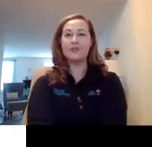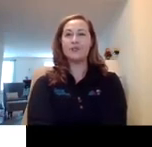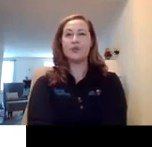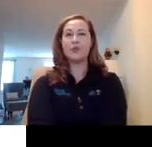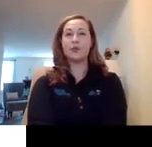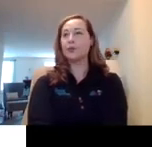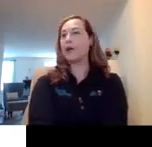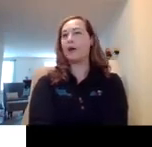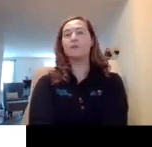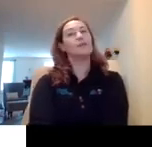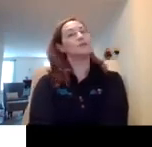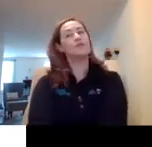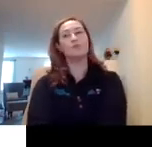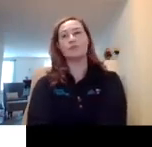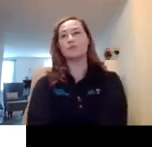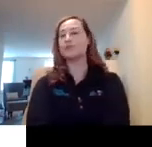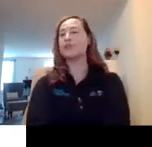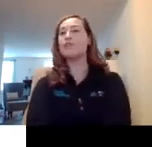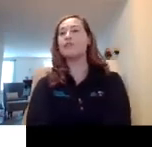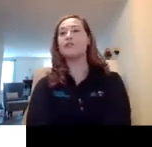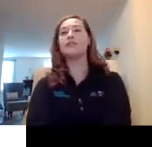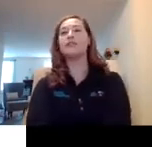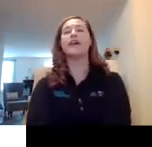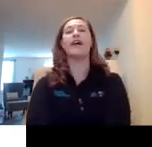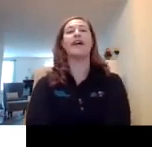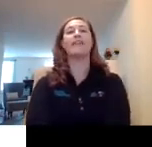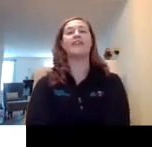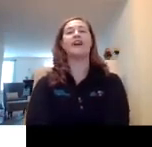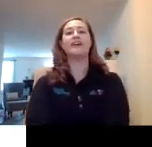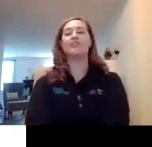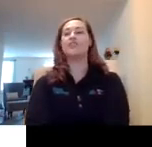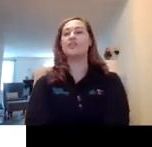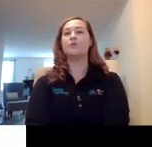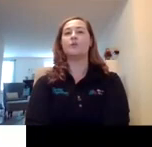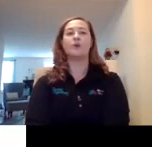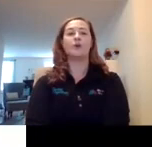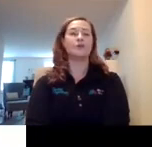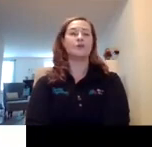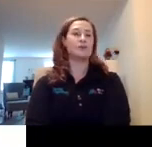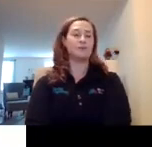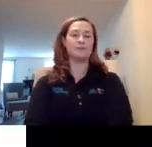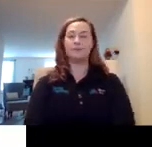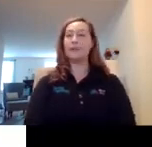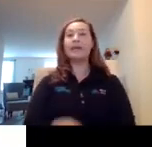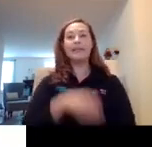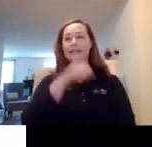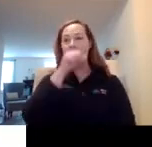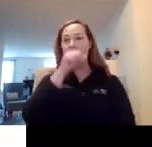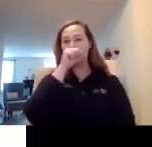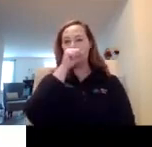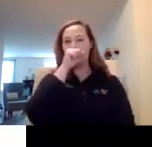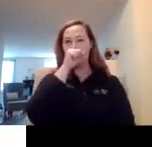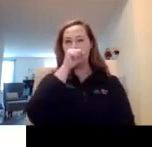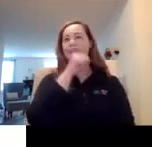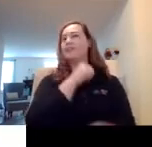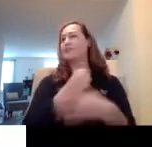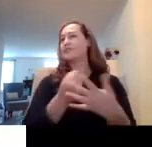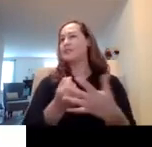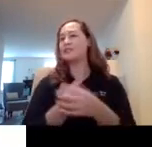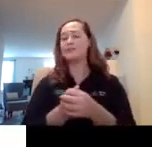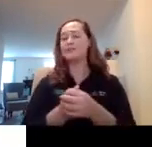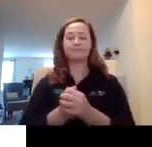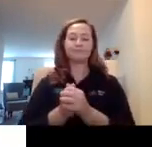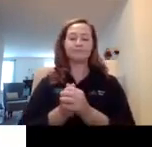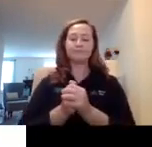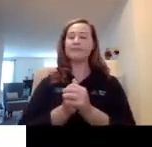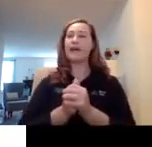Just to show you how, she was recovering and she was playing with the